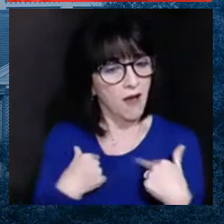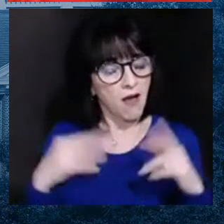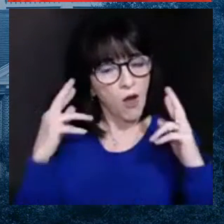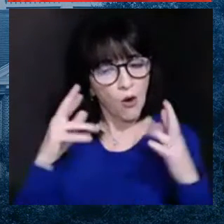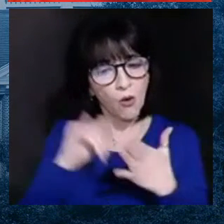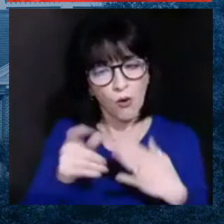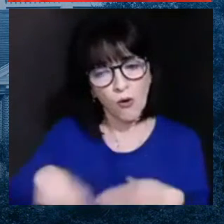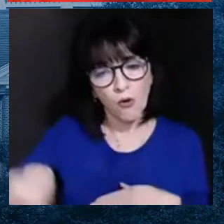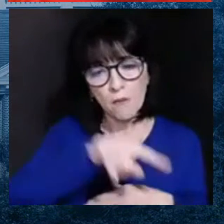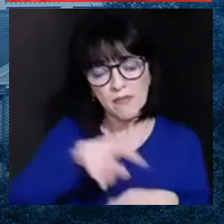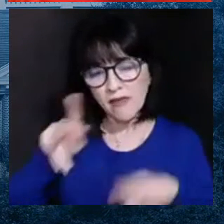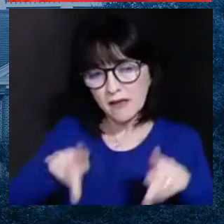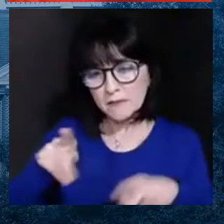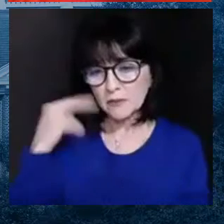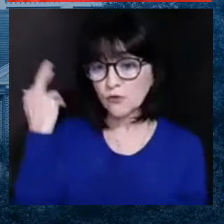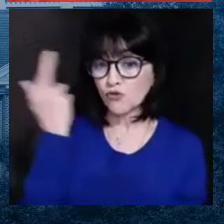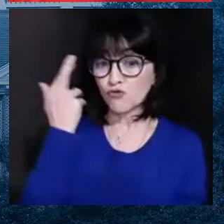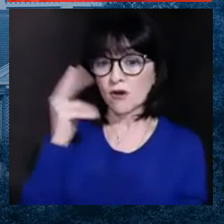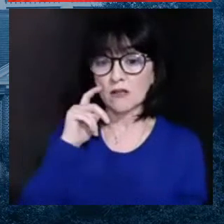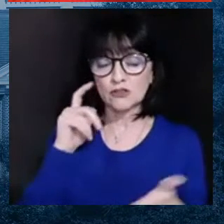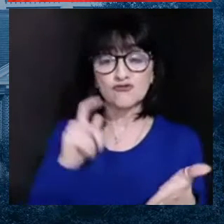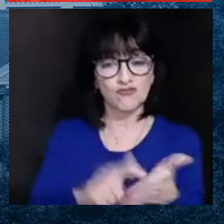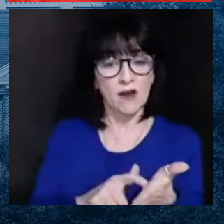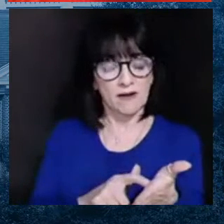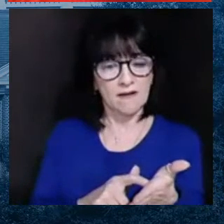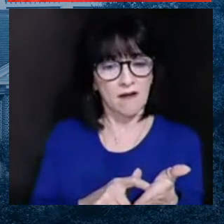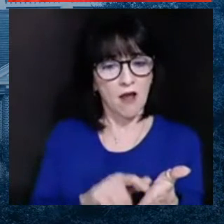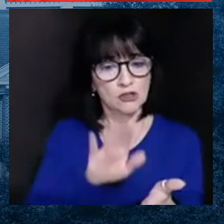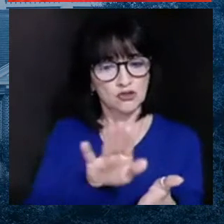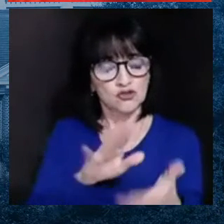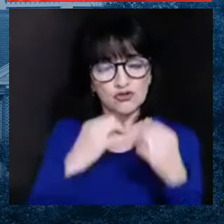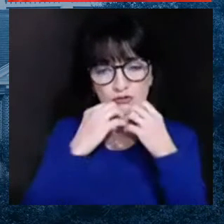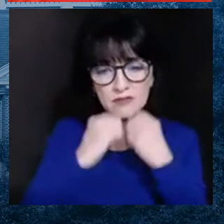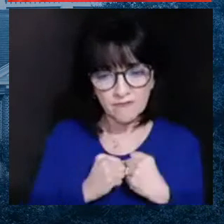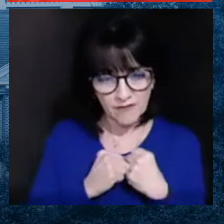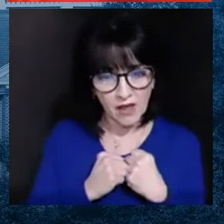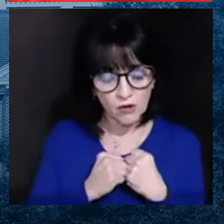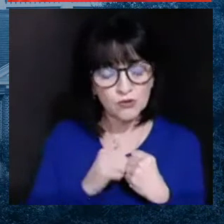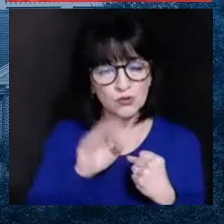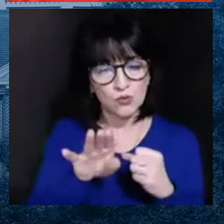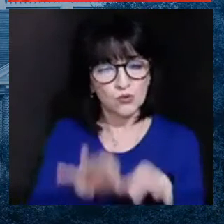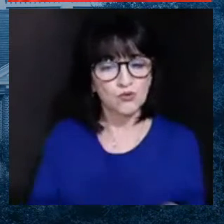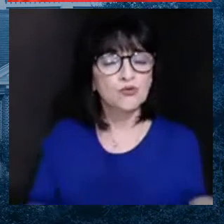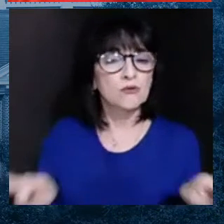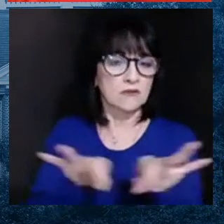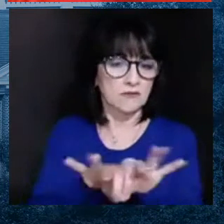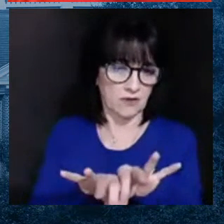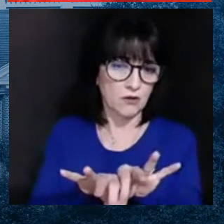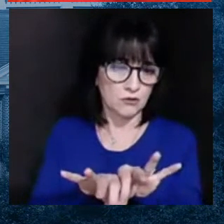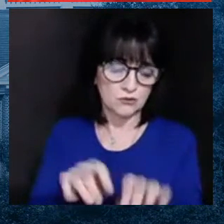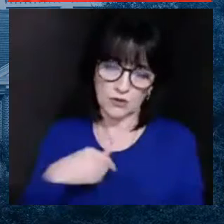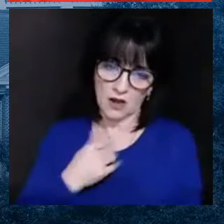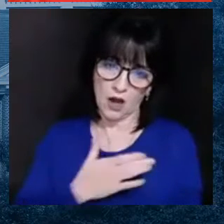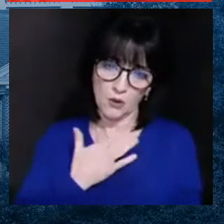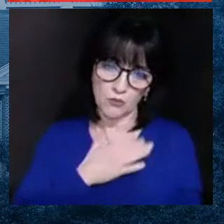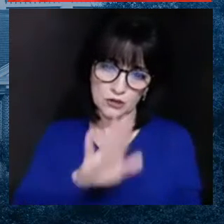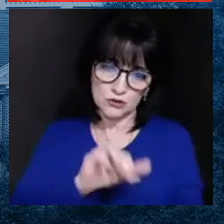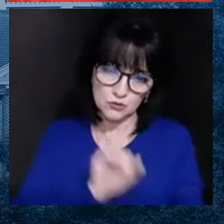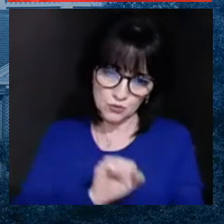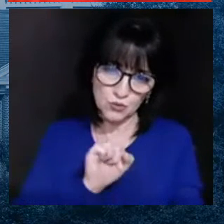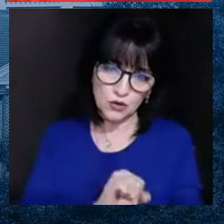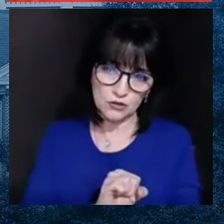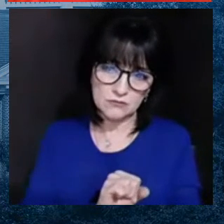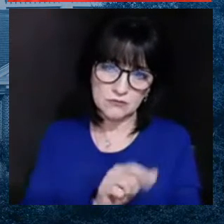us. I can't tell you how much that I appreciate your work and that you continue doing your work.